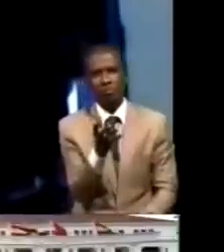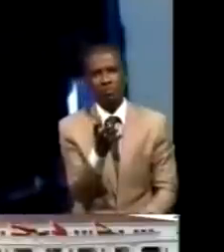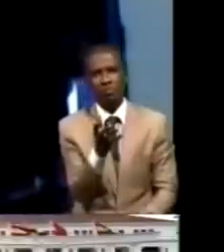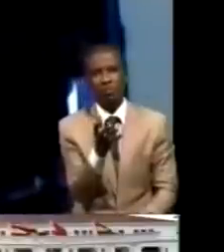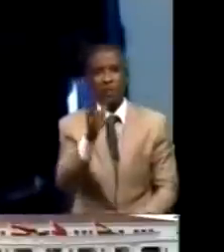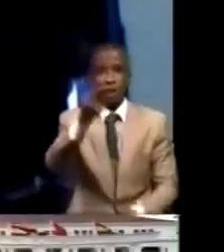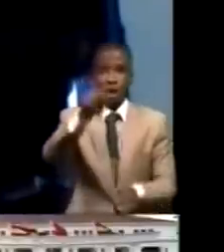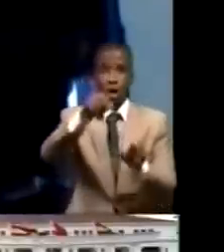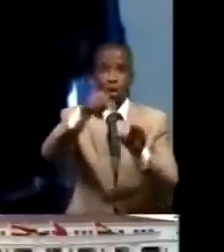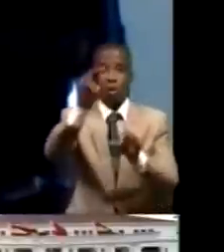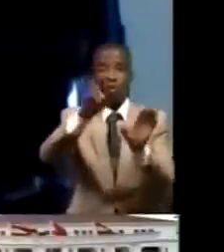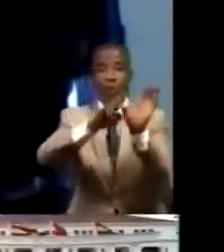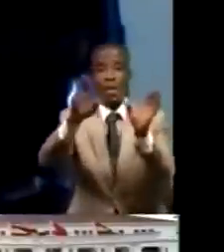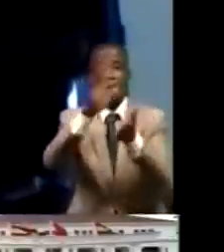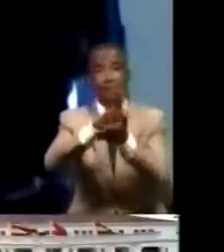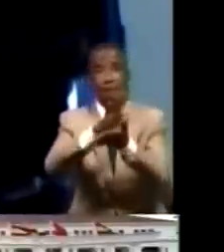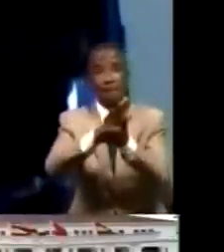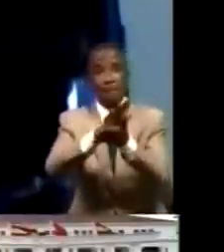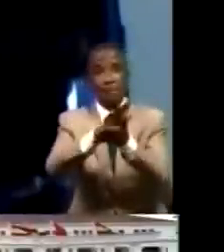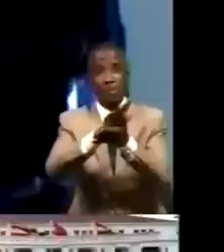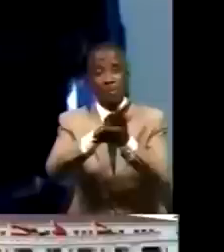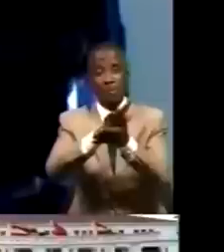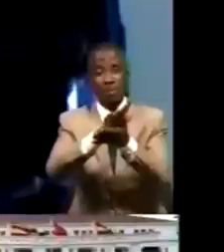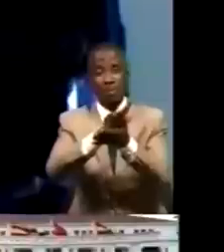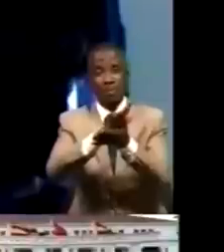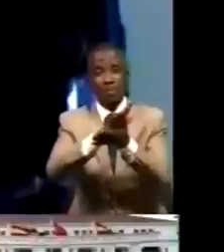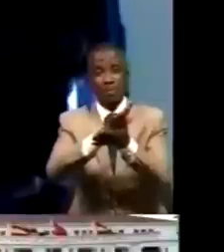the Northern Region forms